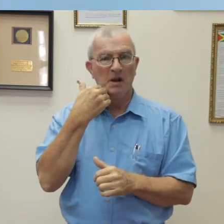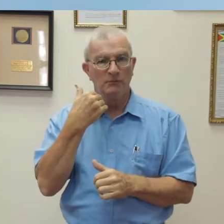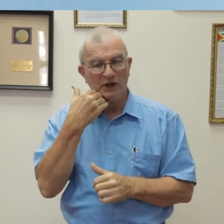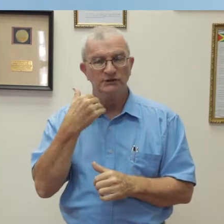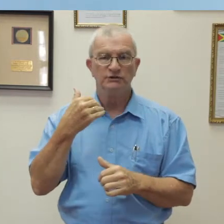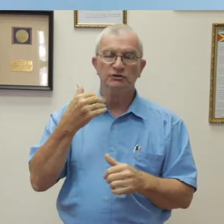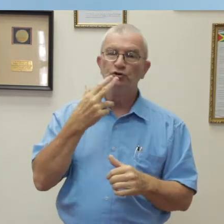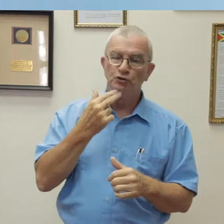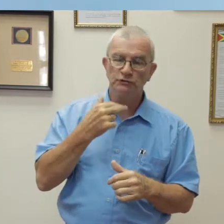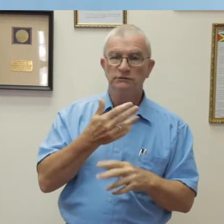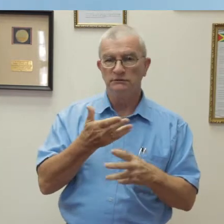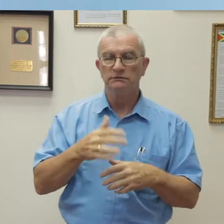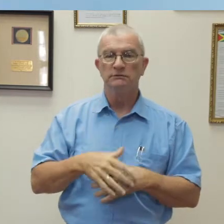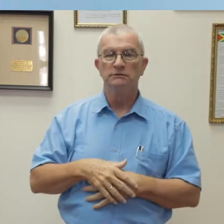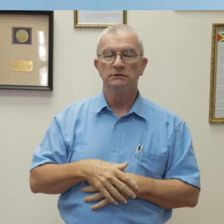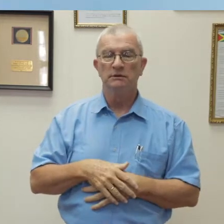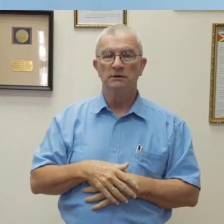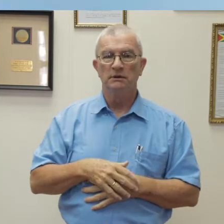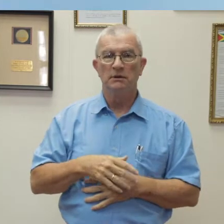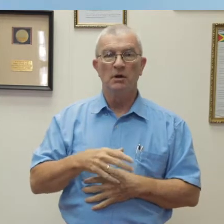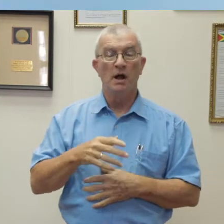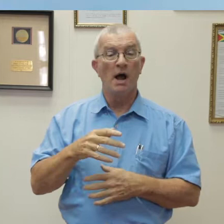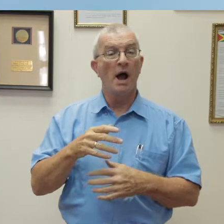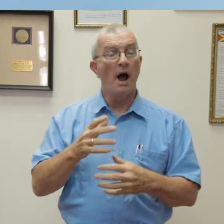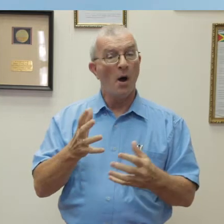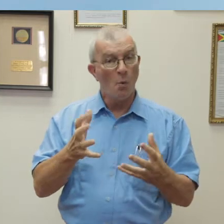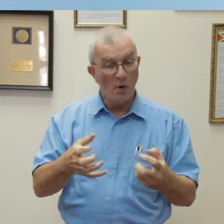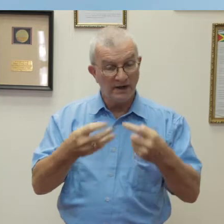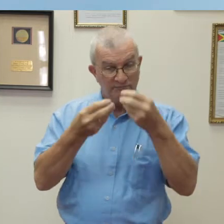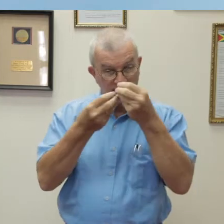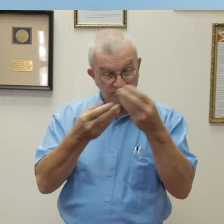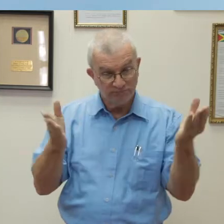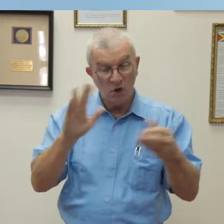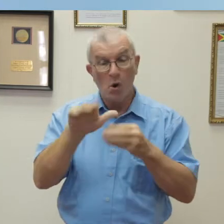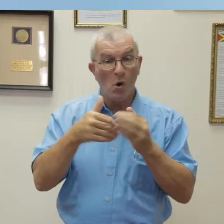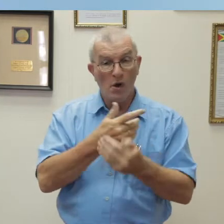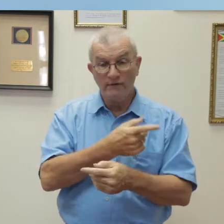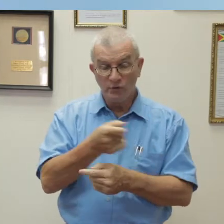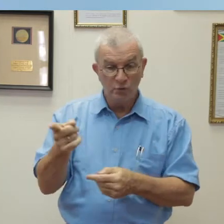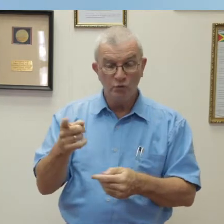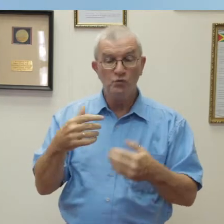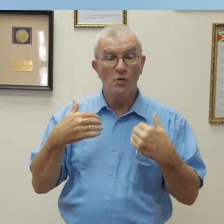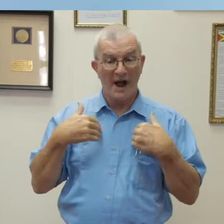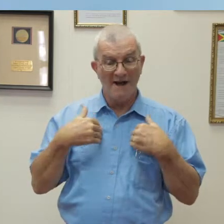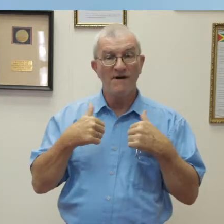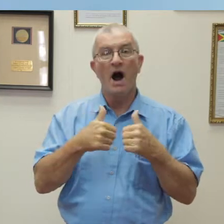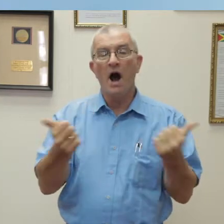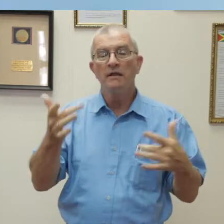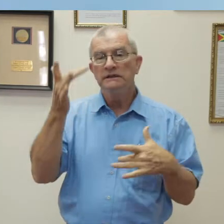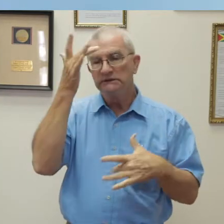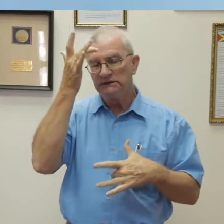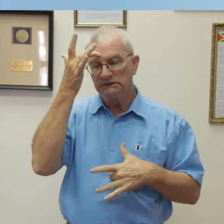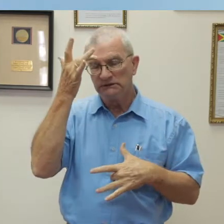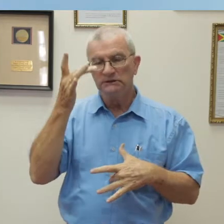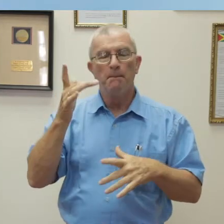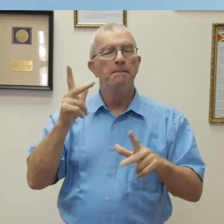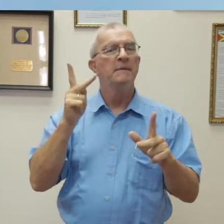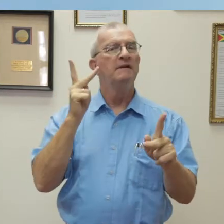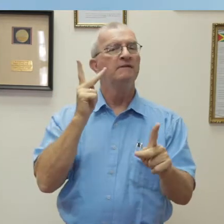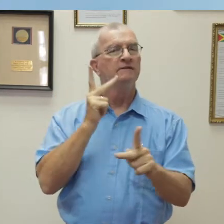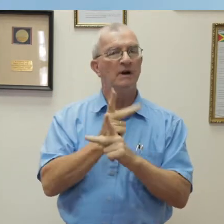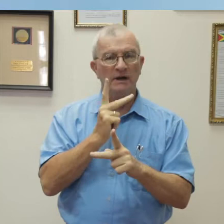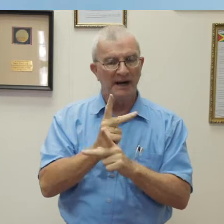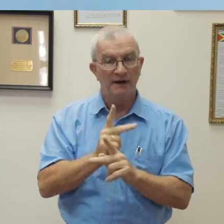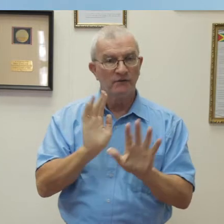I wish to appeal to all of you who fall in this group to take all precautions to prevent